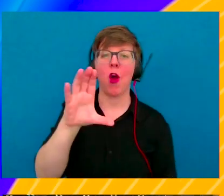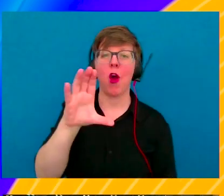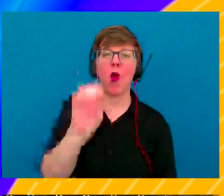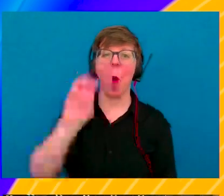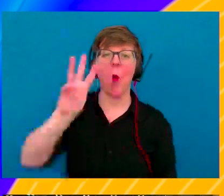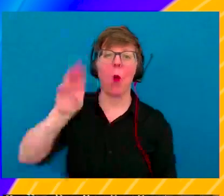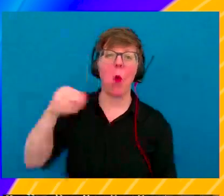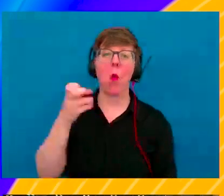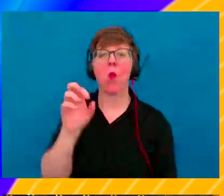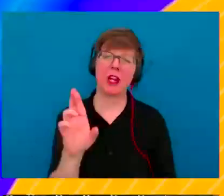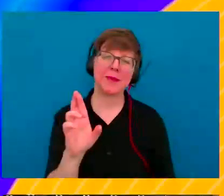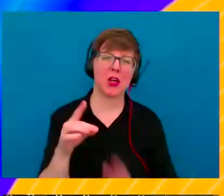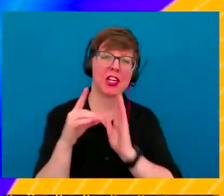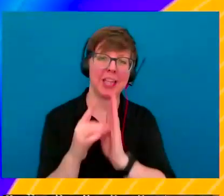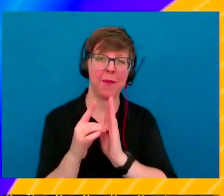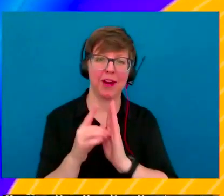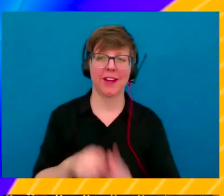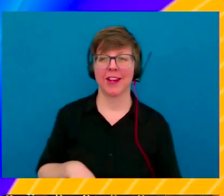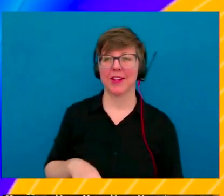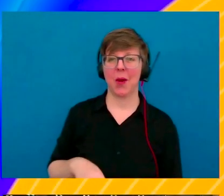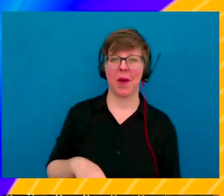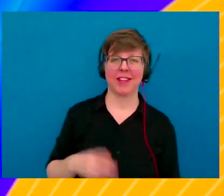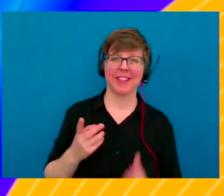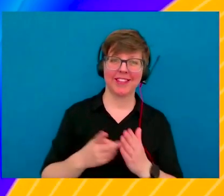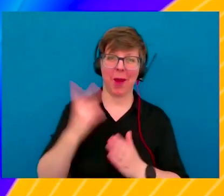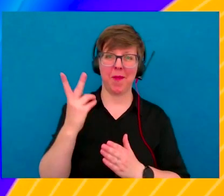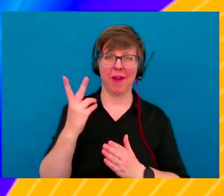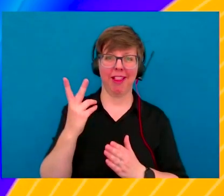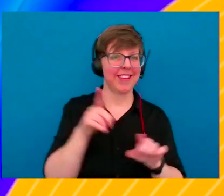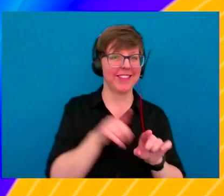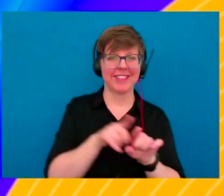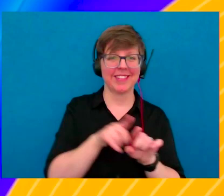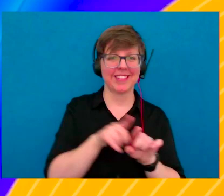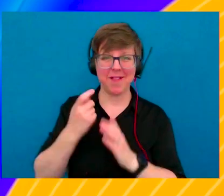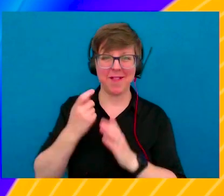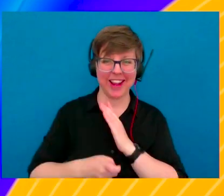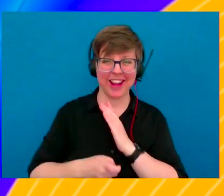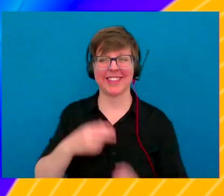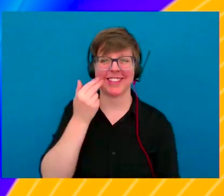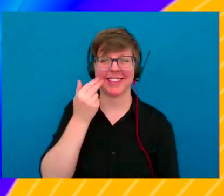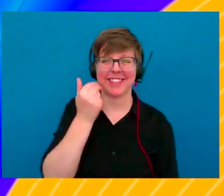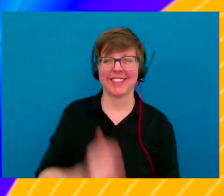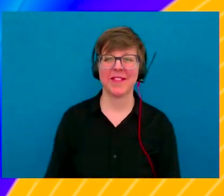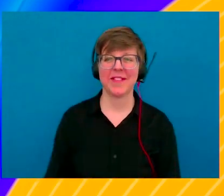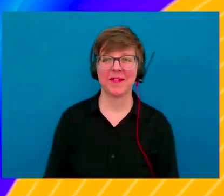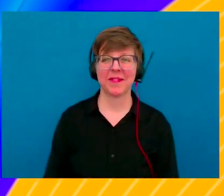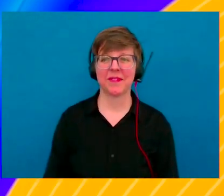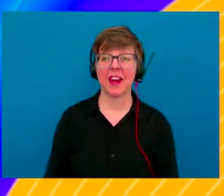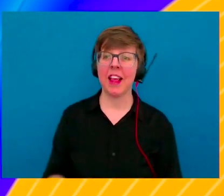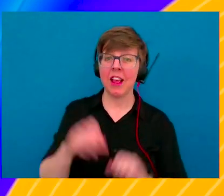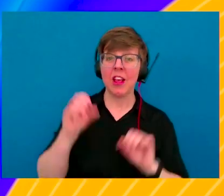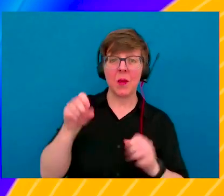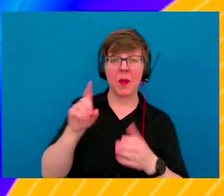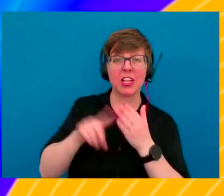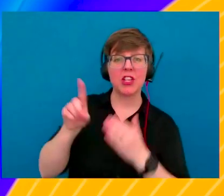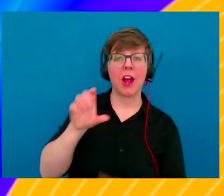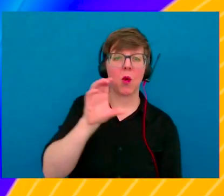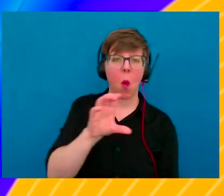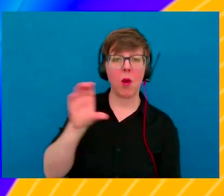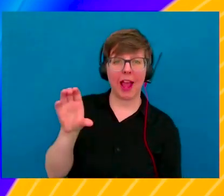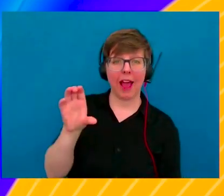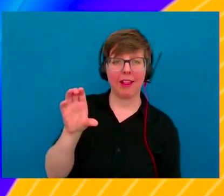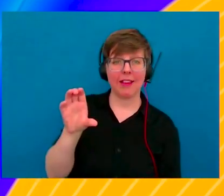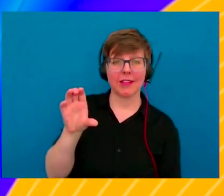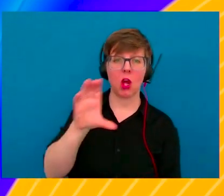right. Same price. You charged us the same price for the. That's right. That's what we aim to please. So yeah, you can check us out at CodeCatalyst at AWS and reach out if you've